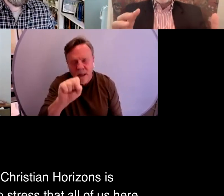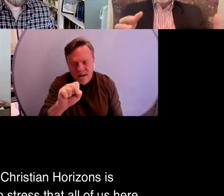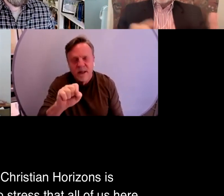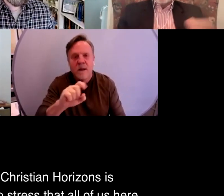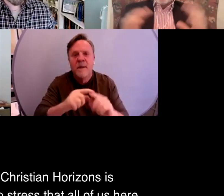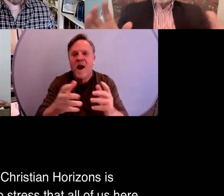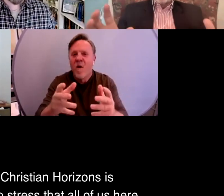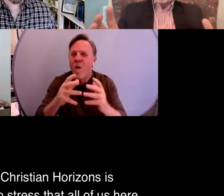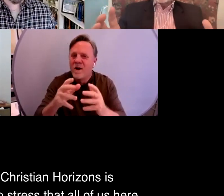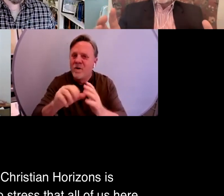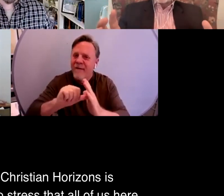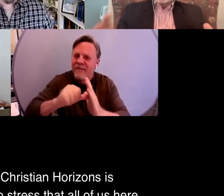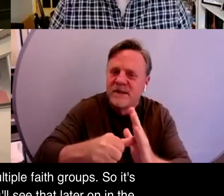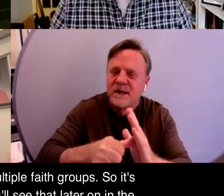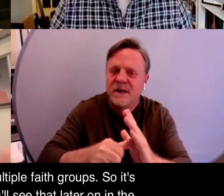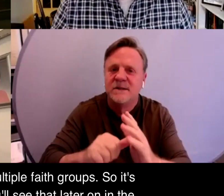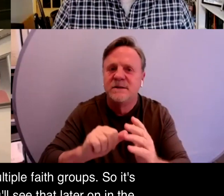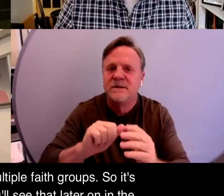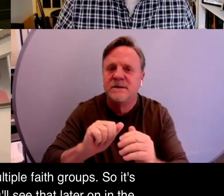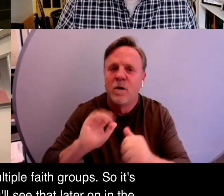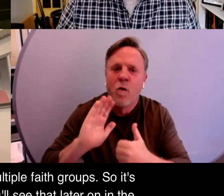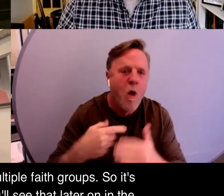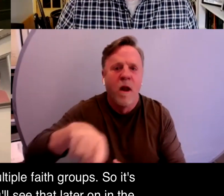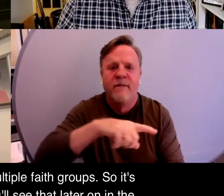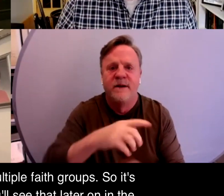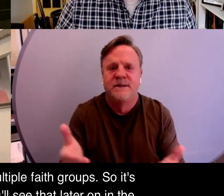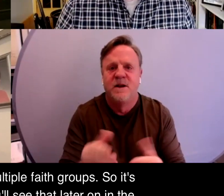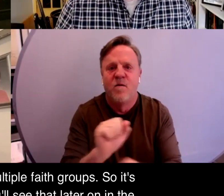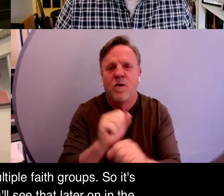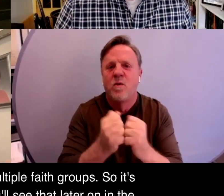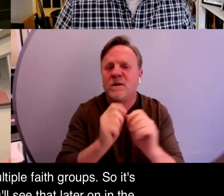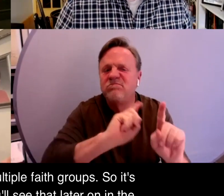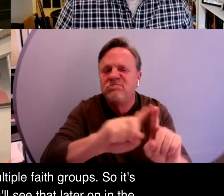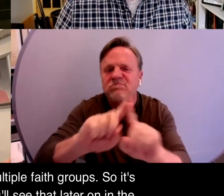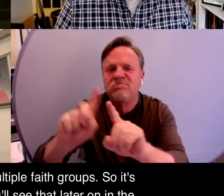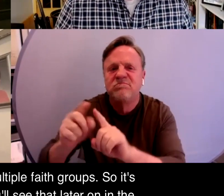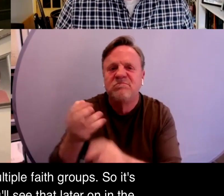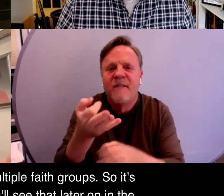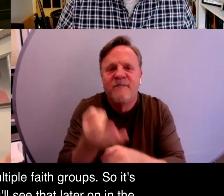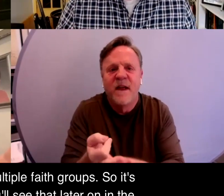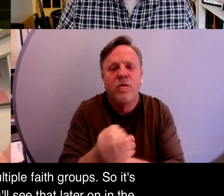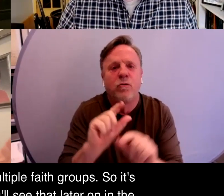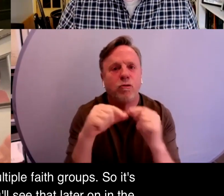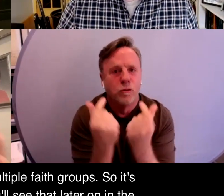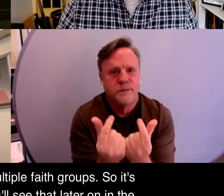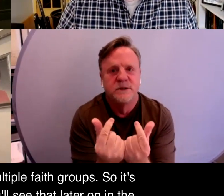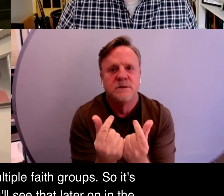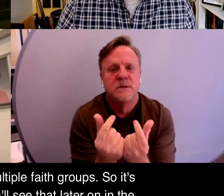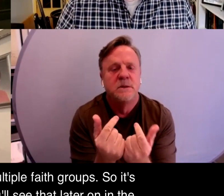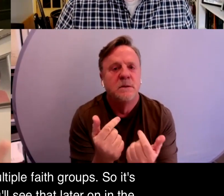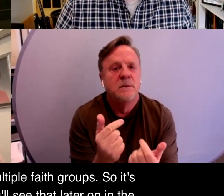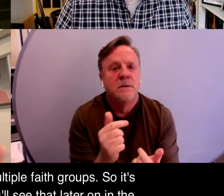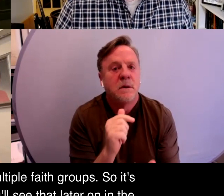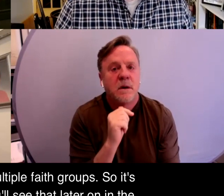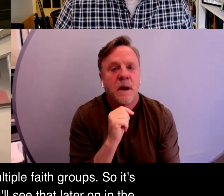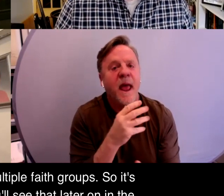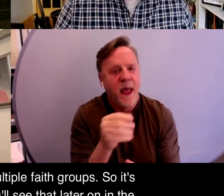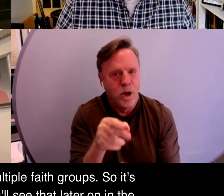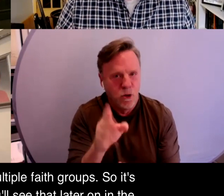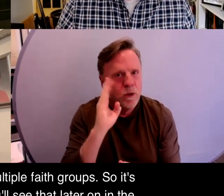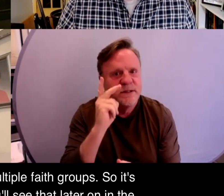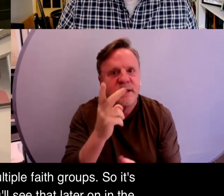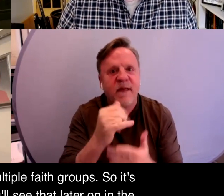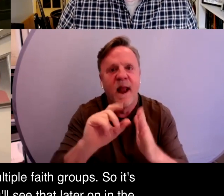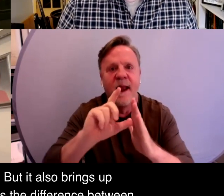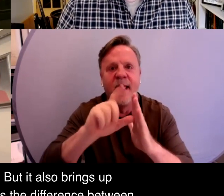that all of us here have worked with multiple faith groups. So it's not simply, and you'll see that later